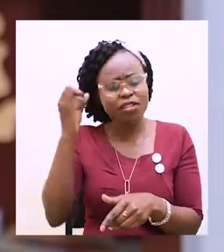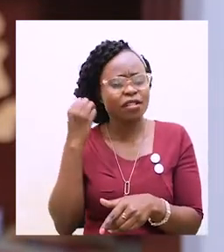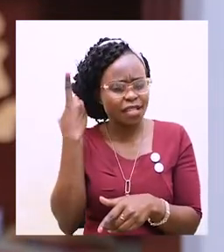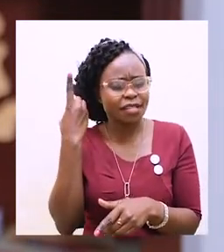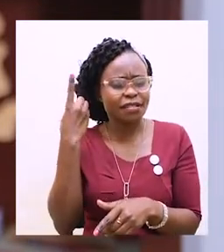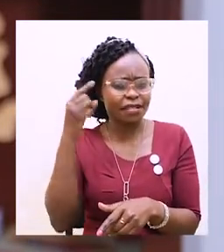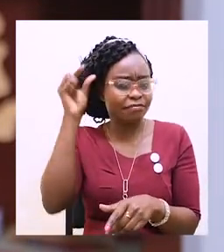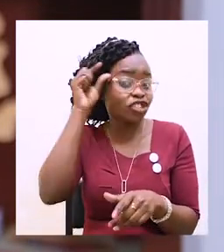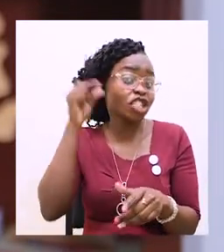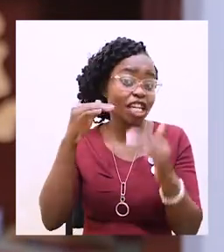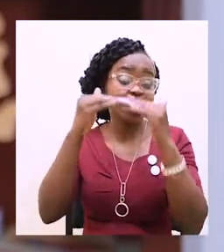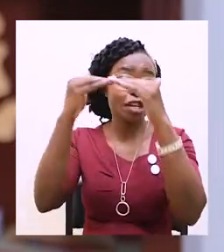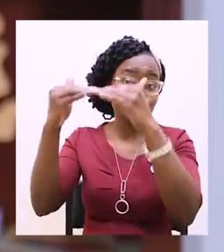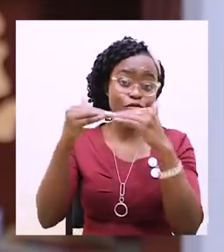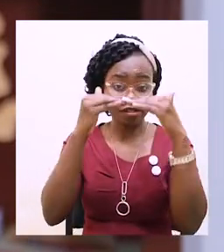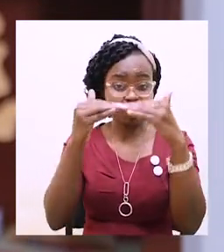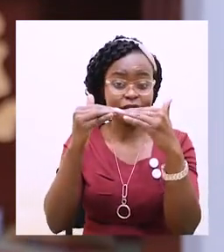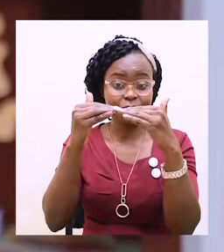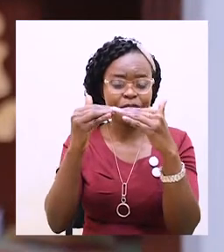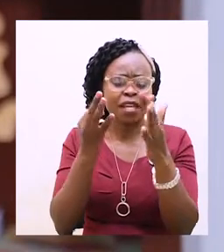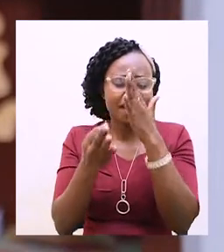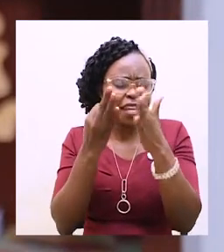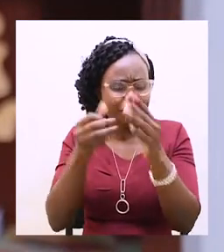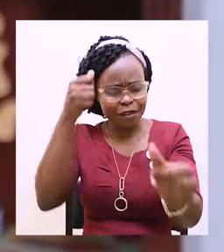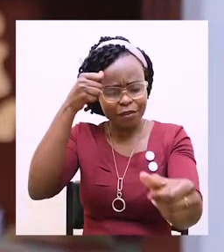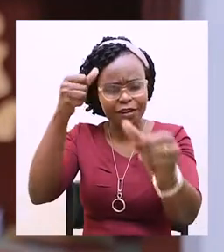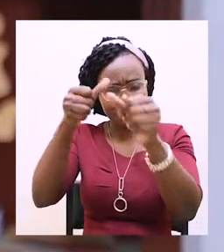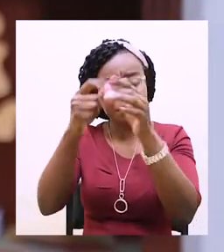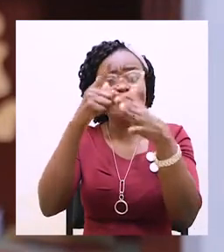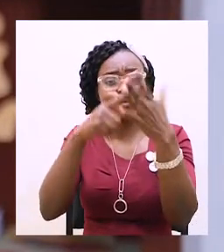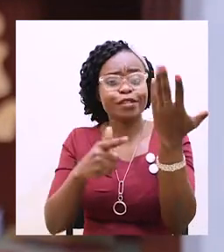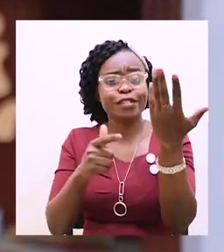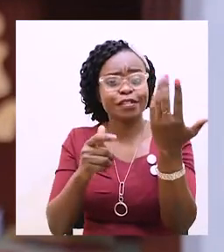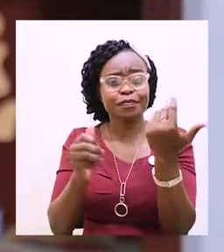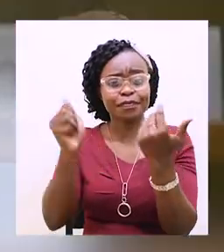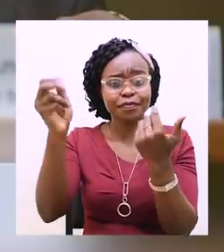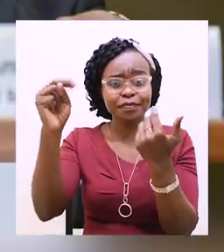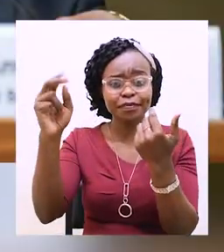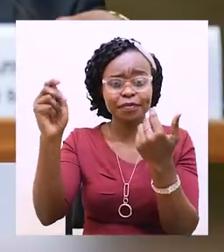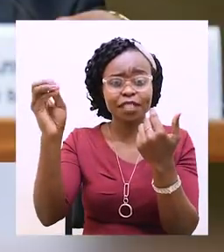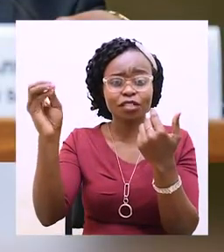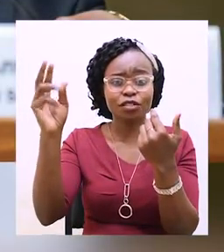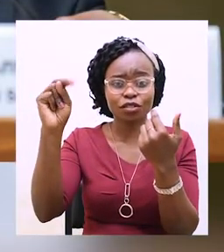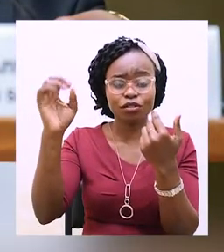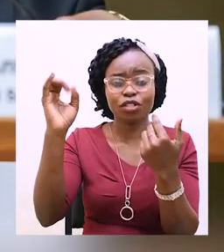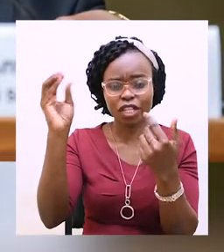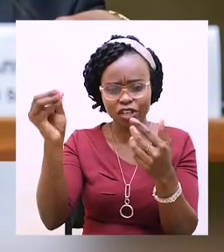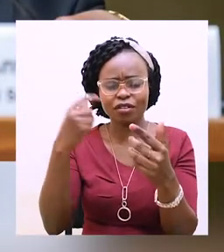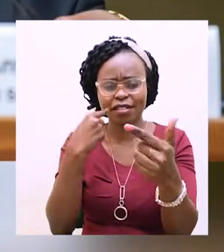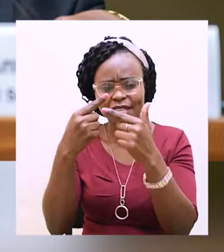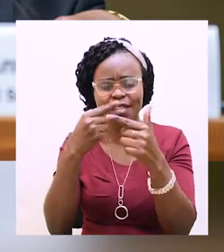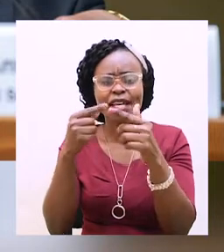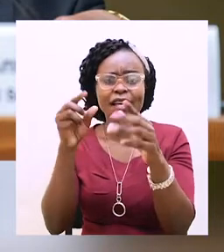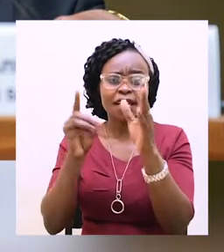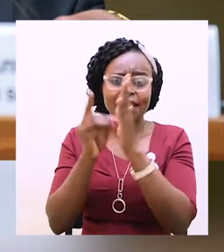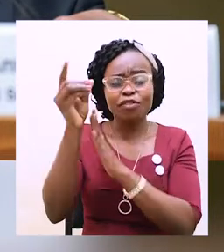understanding of what gender equality means. And if I could reference what Antonio Guterres mentioned